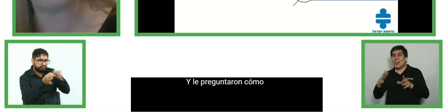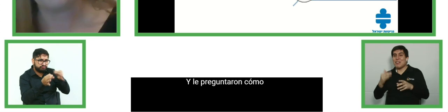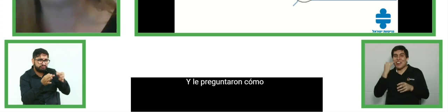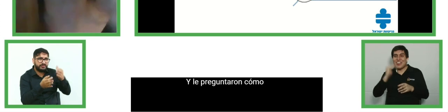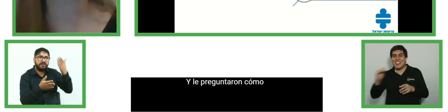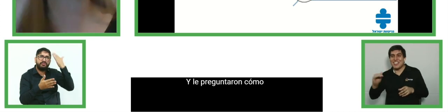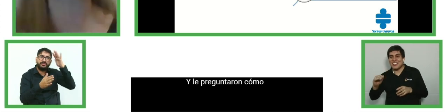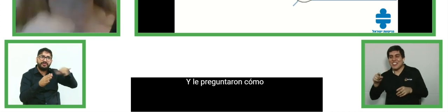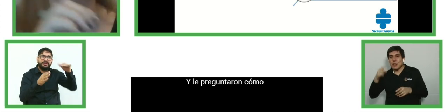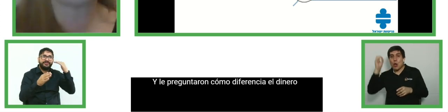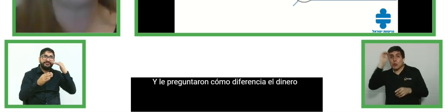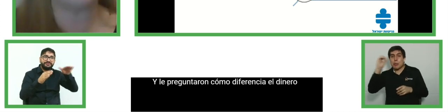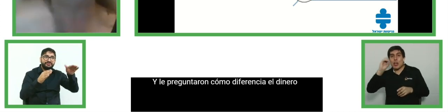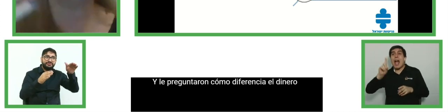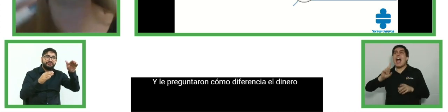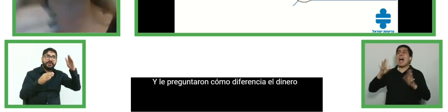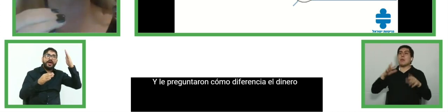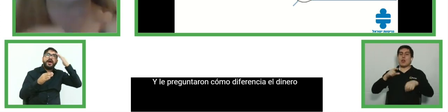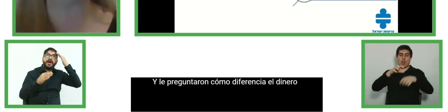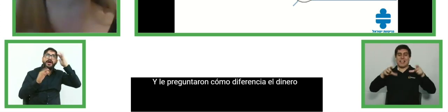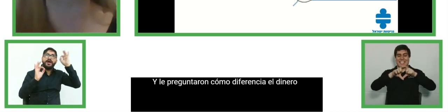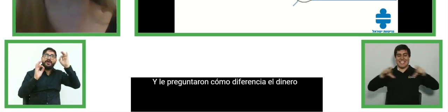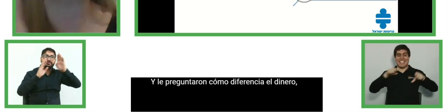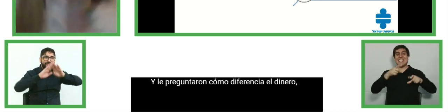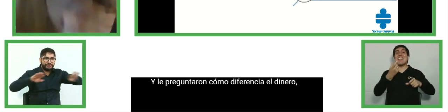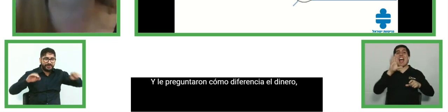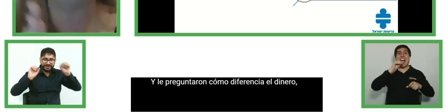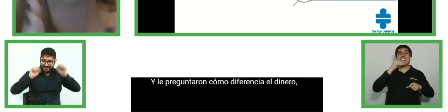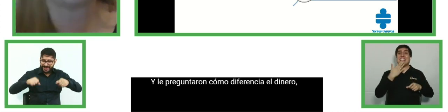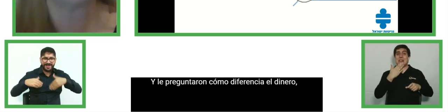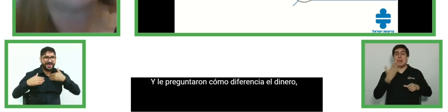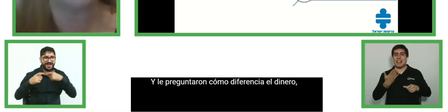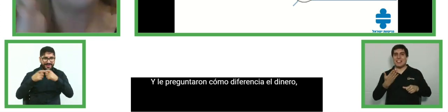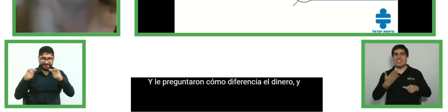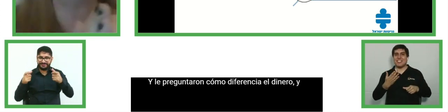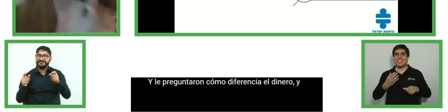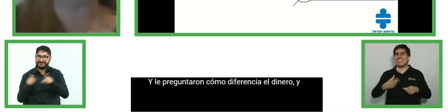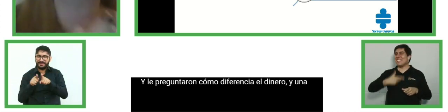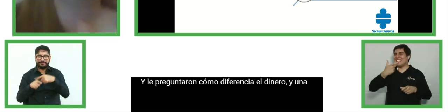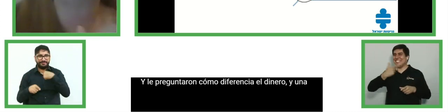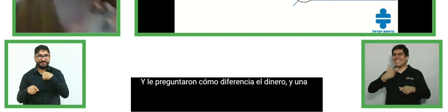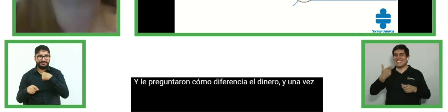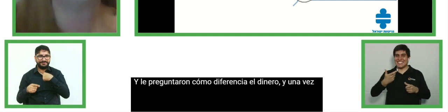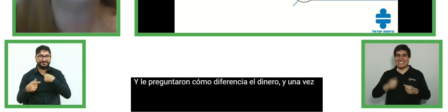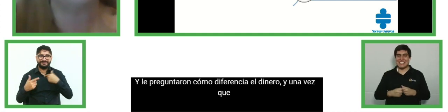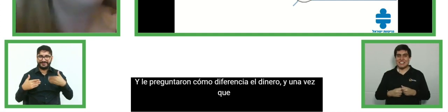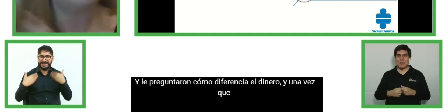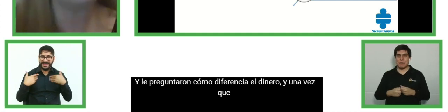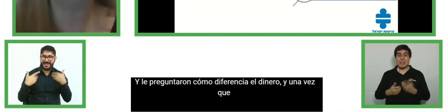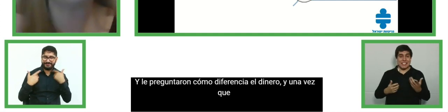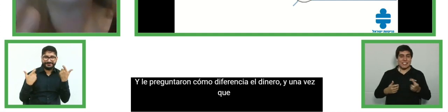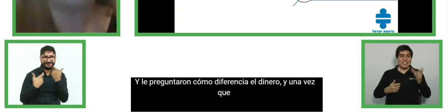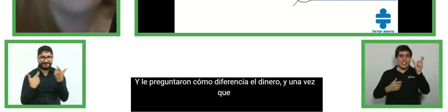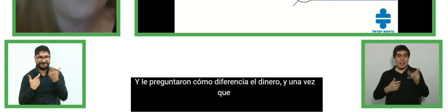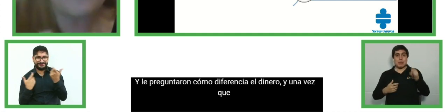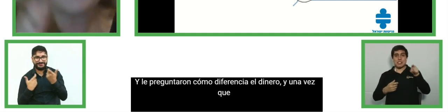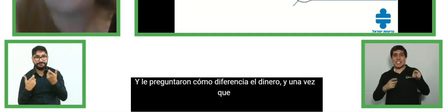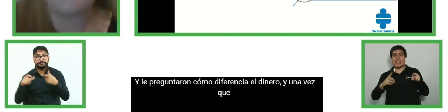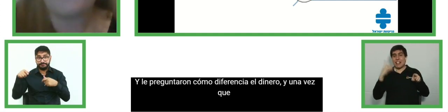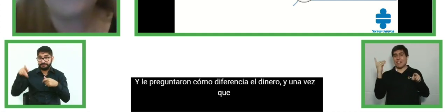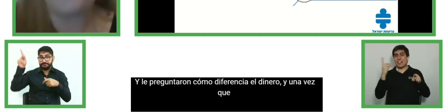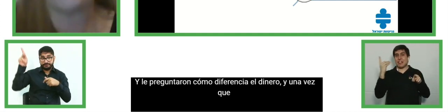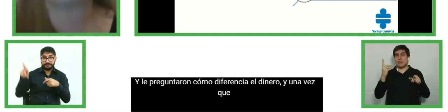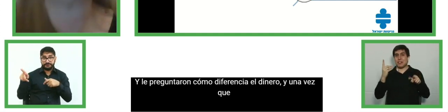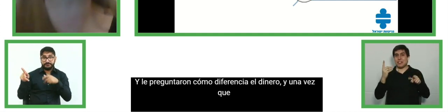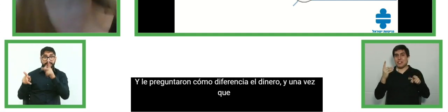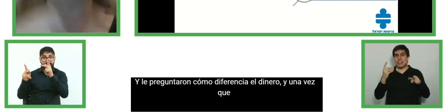to directly be in contact with people with disability, they don't see the poor person standing in front of them and